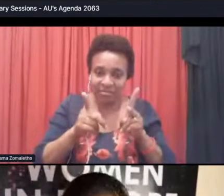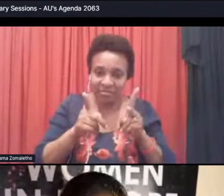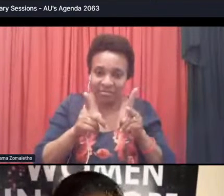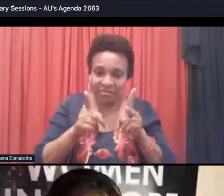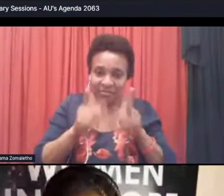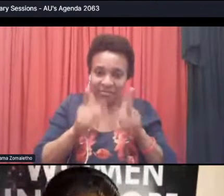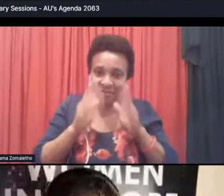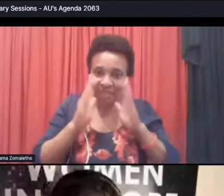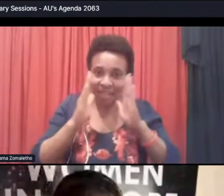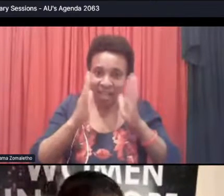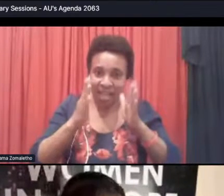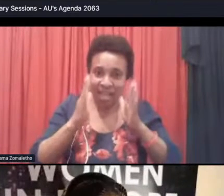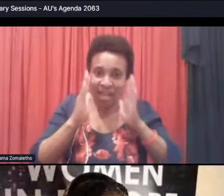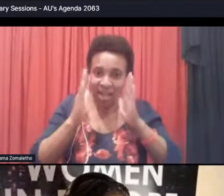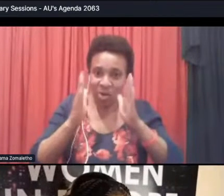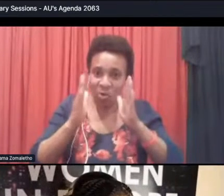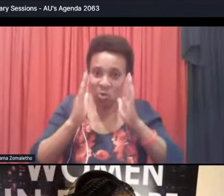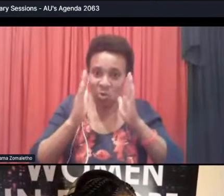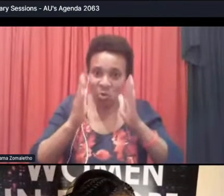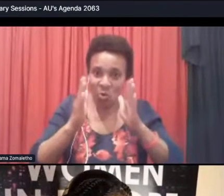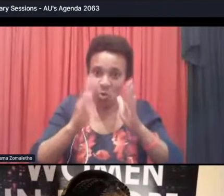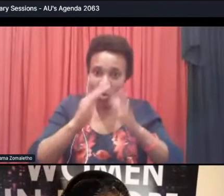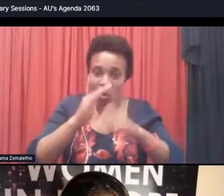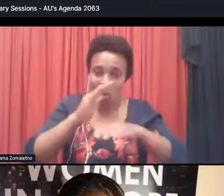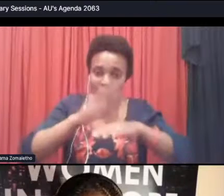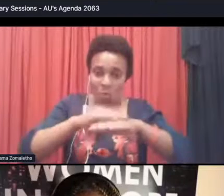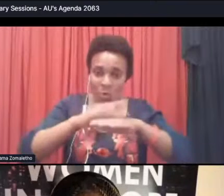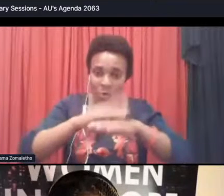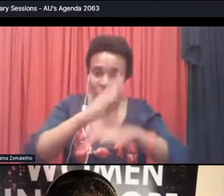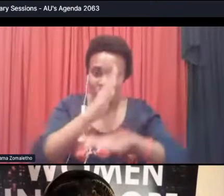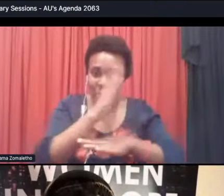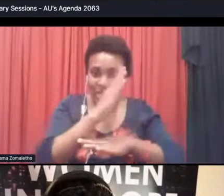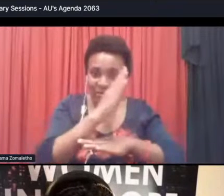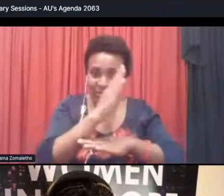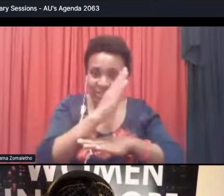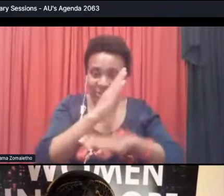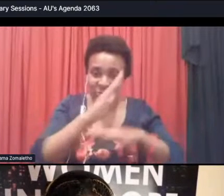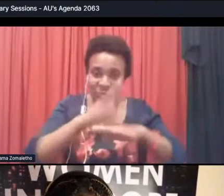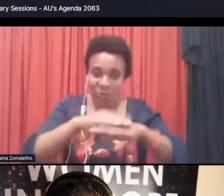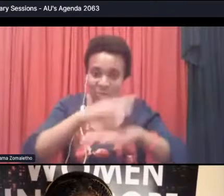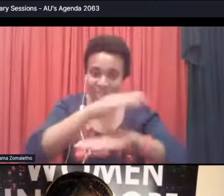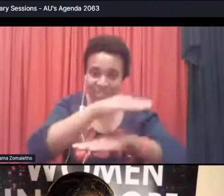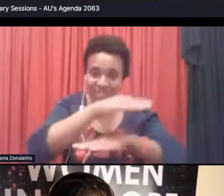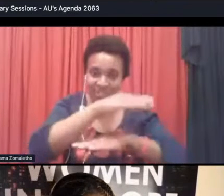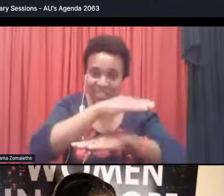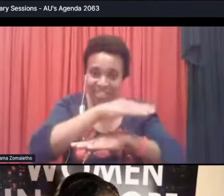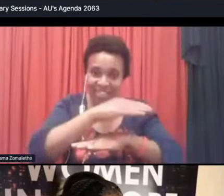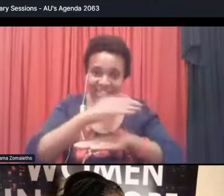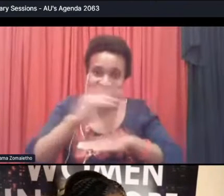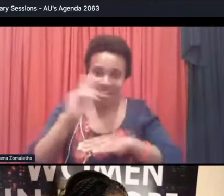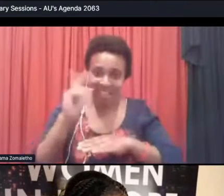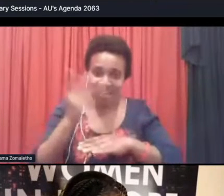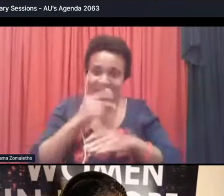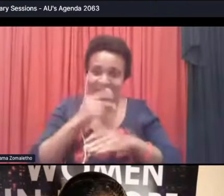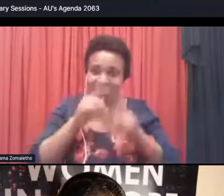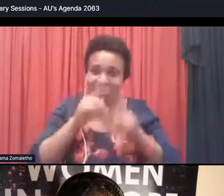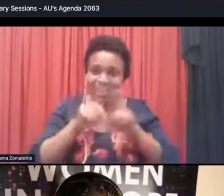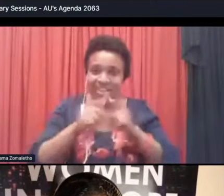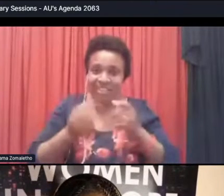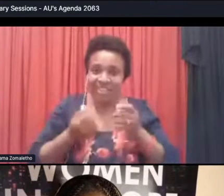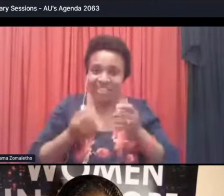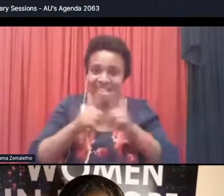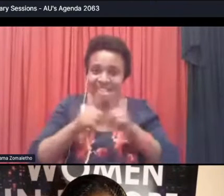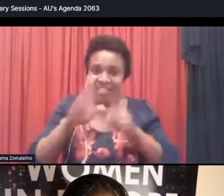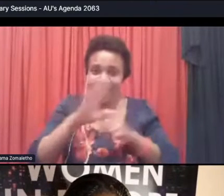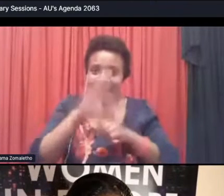Hello, everyone. Good afternoon and good evening to the Kenyan brothers and sisters and those ones in the African region, and